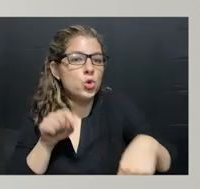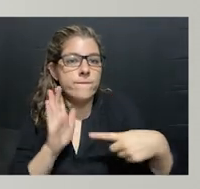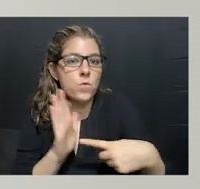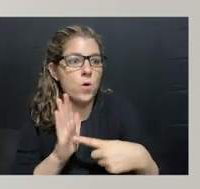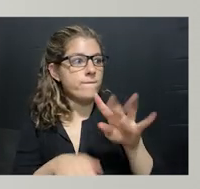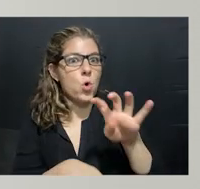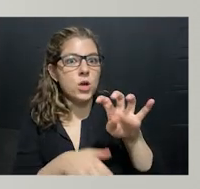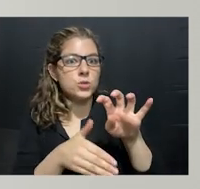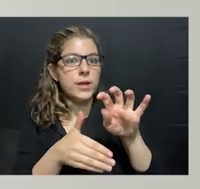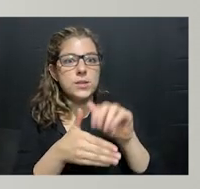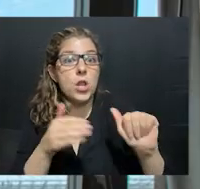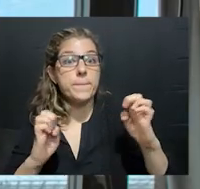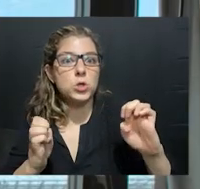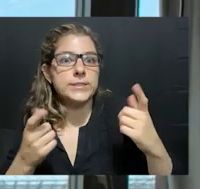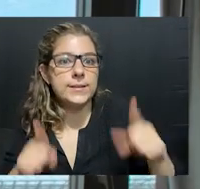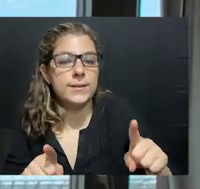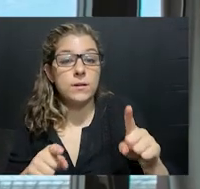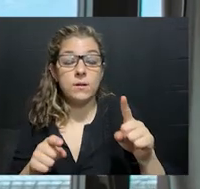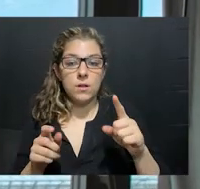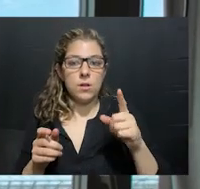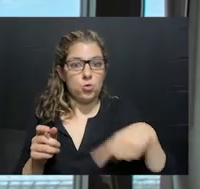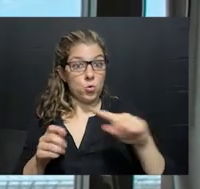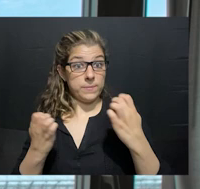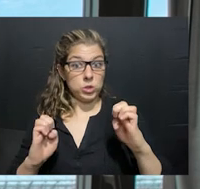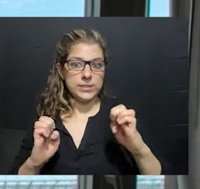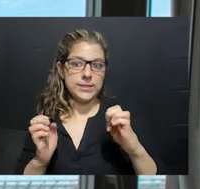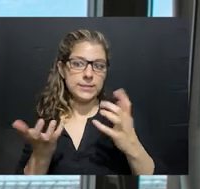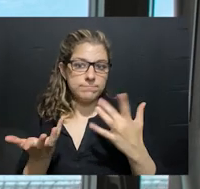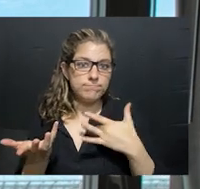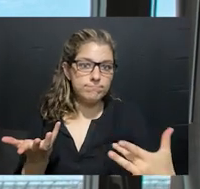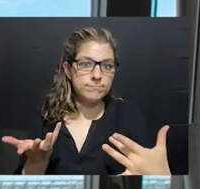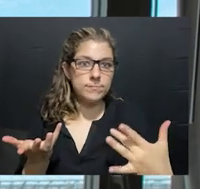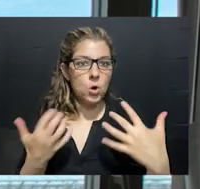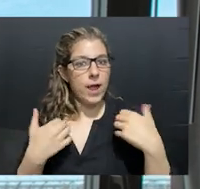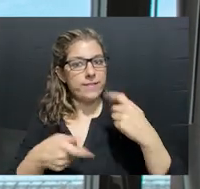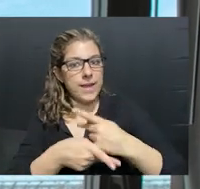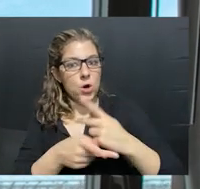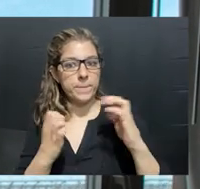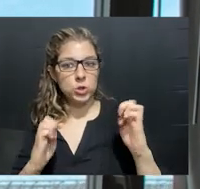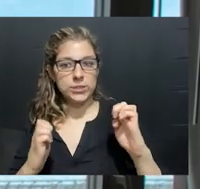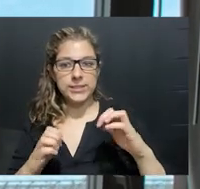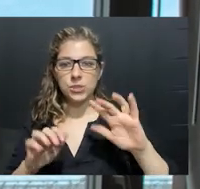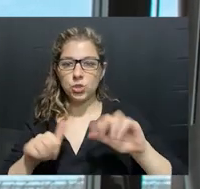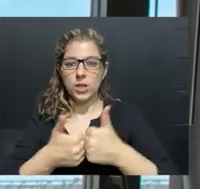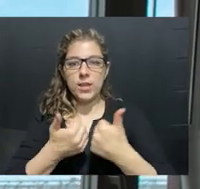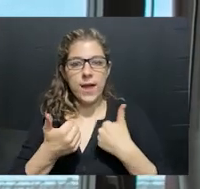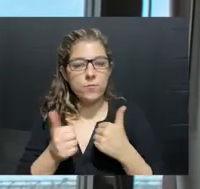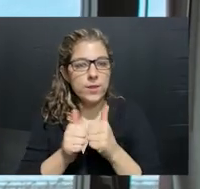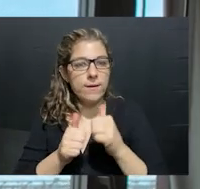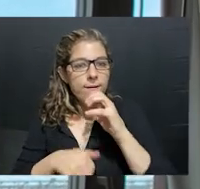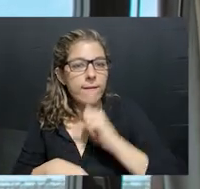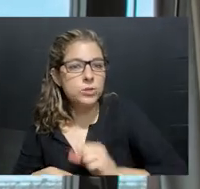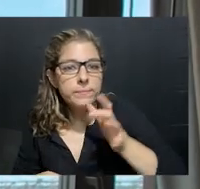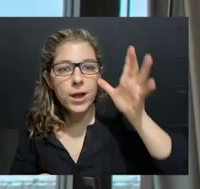$400 emergency in their lives. Tragically, those emergencies, more often than not, are healthcare emergencies, challenges they have with